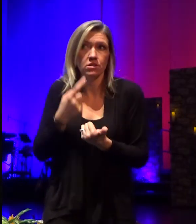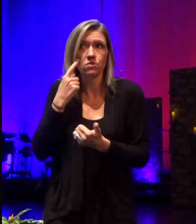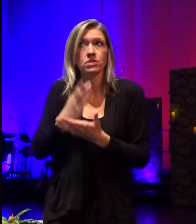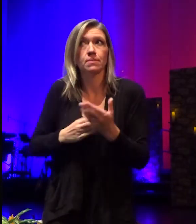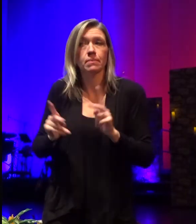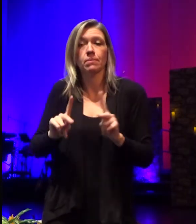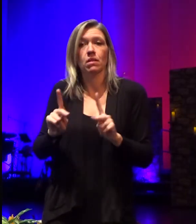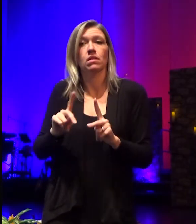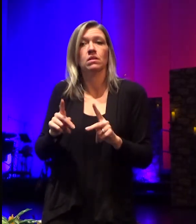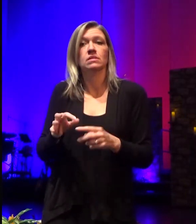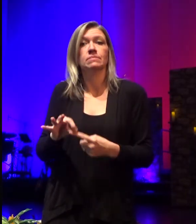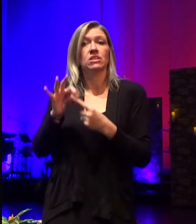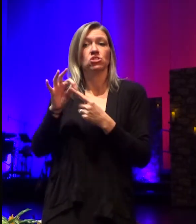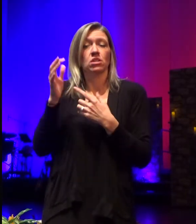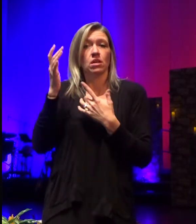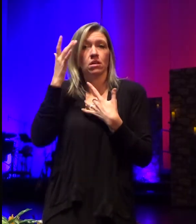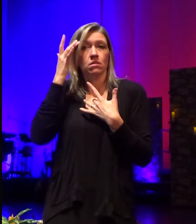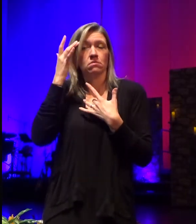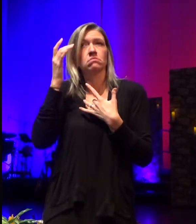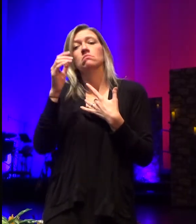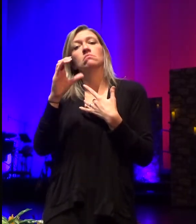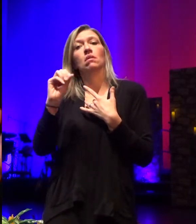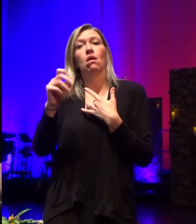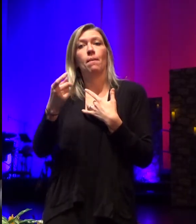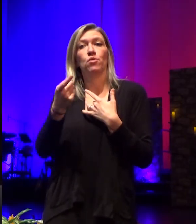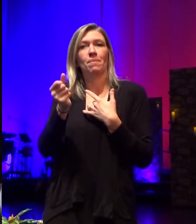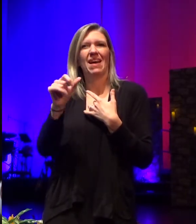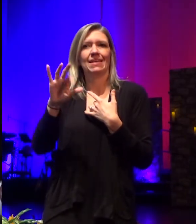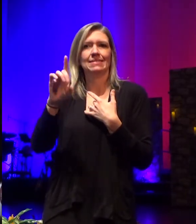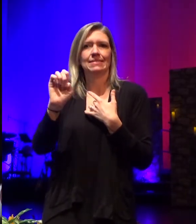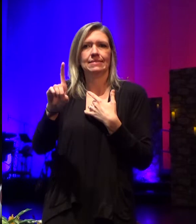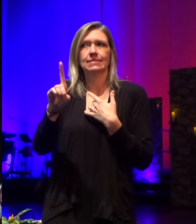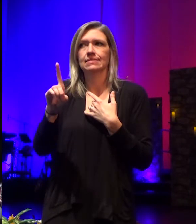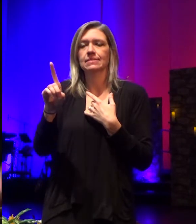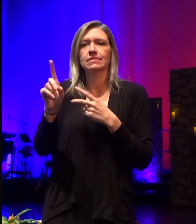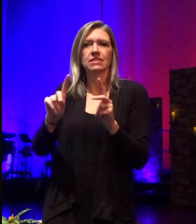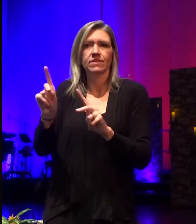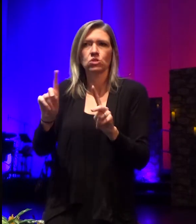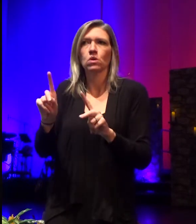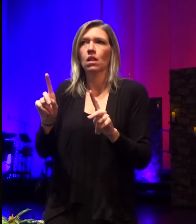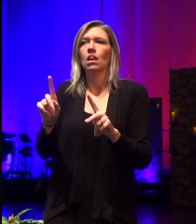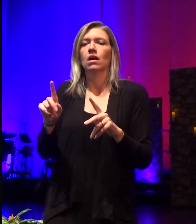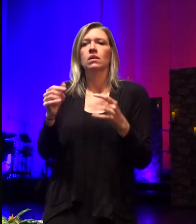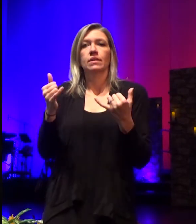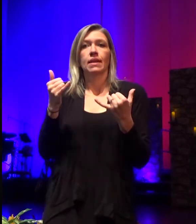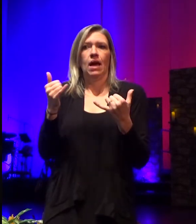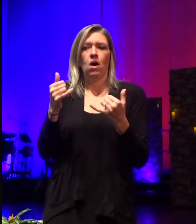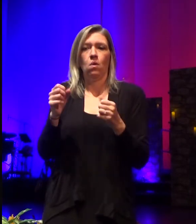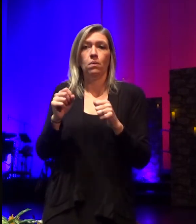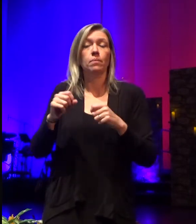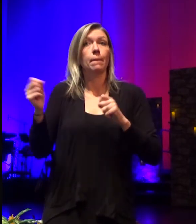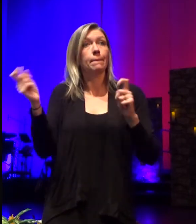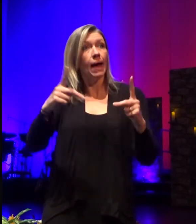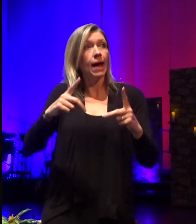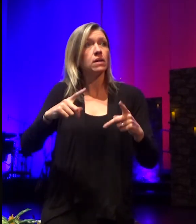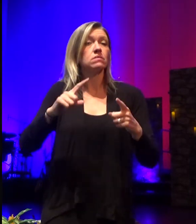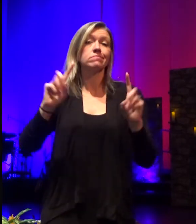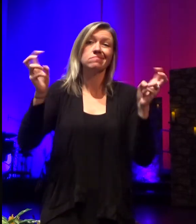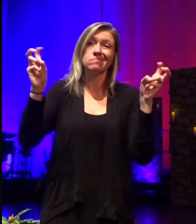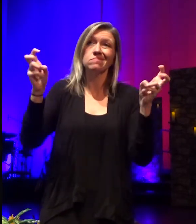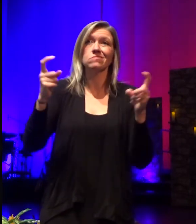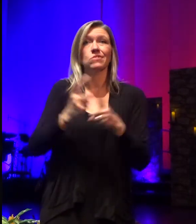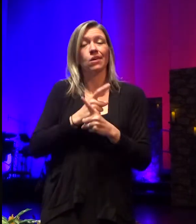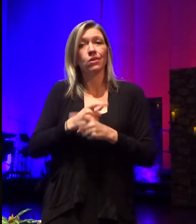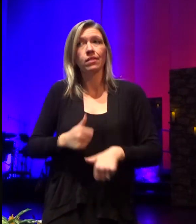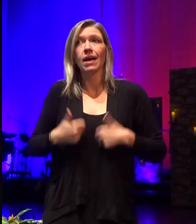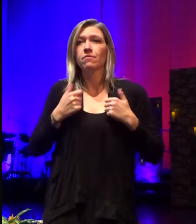individuals, it has opened us back to life, and yet there are many who stay in those ruts.